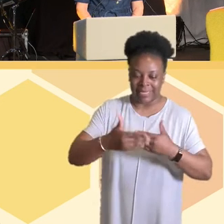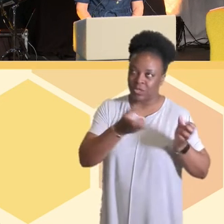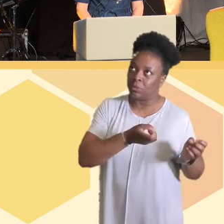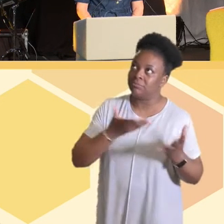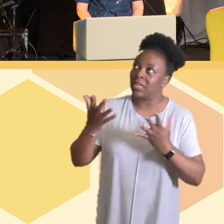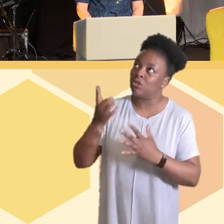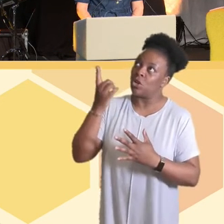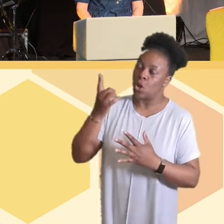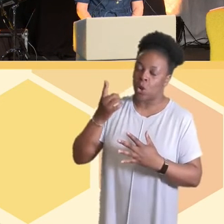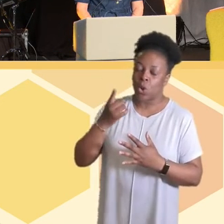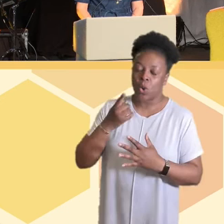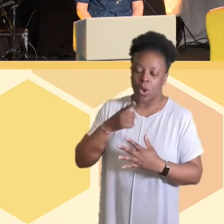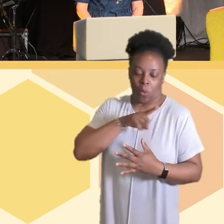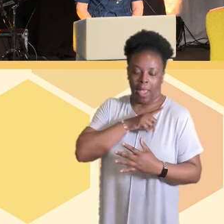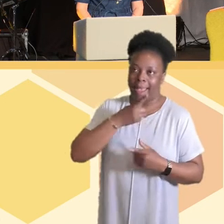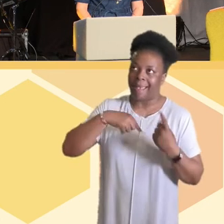business of our union.